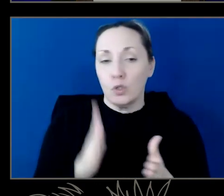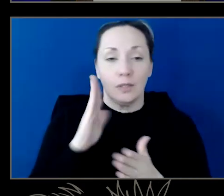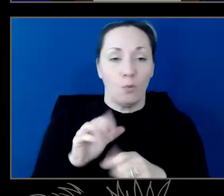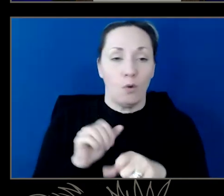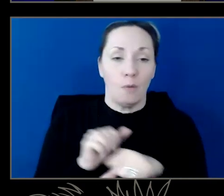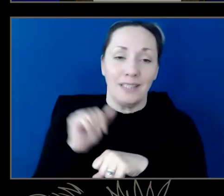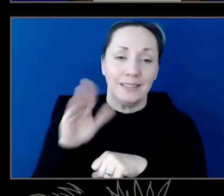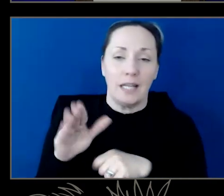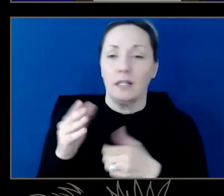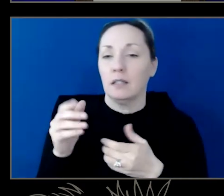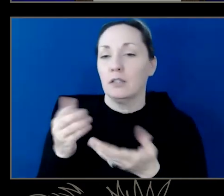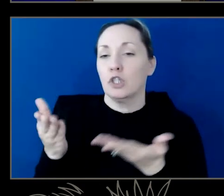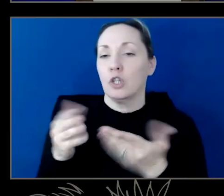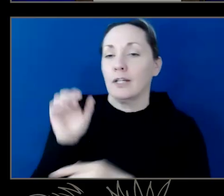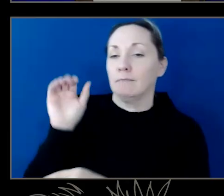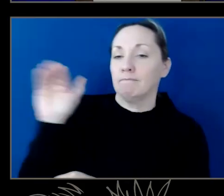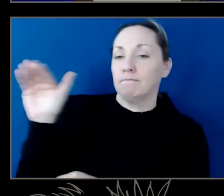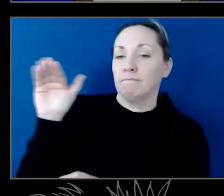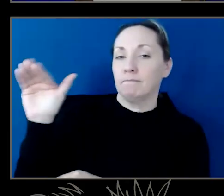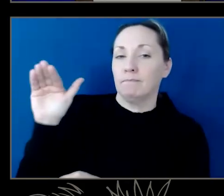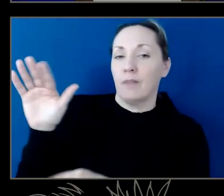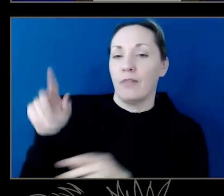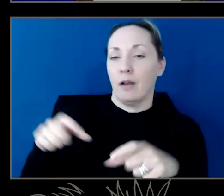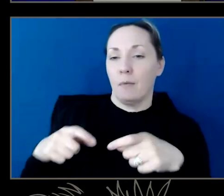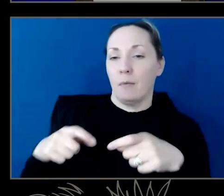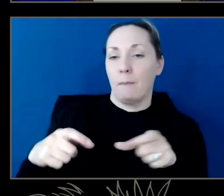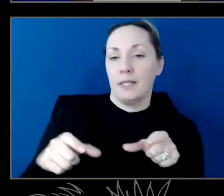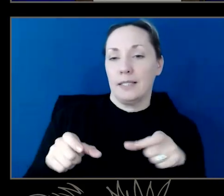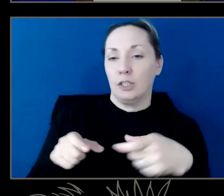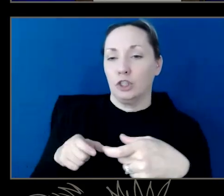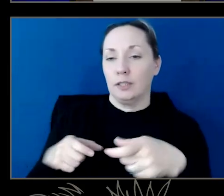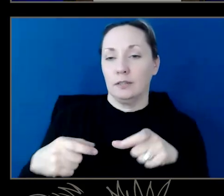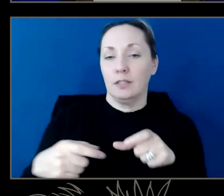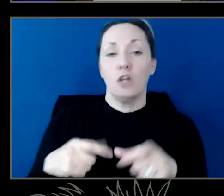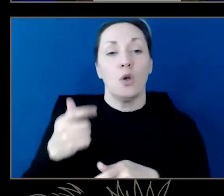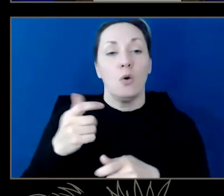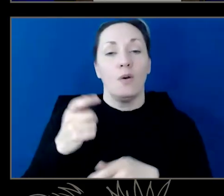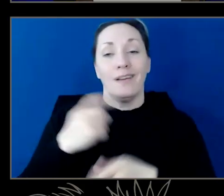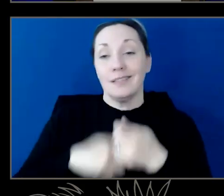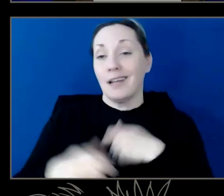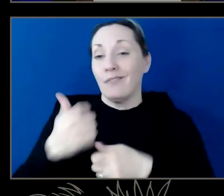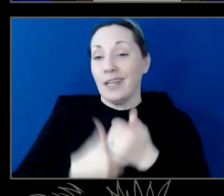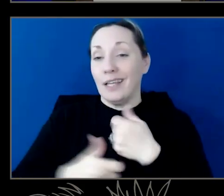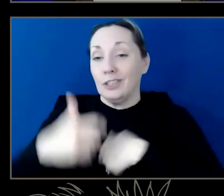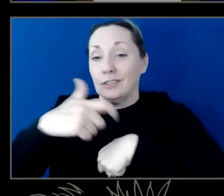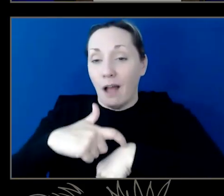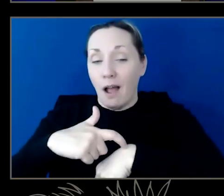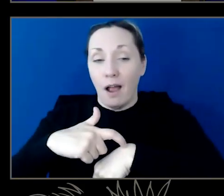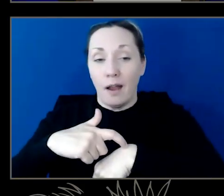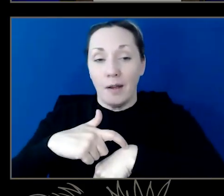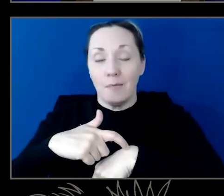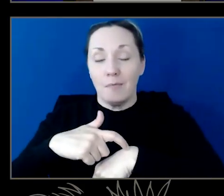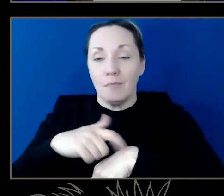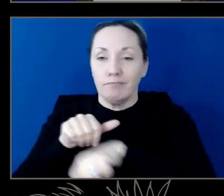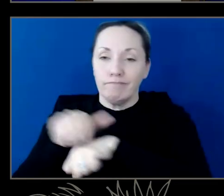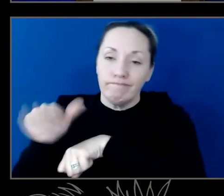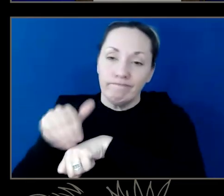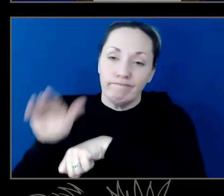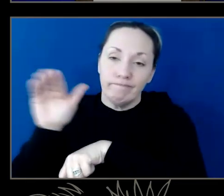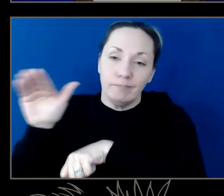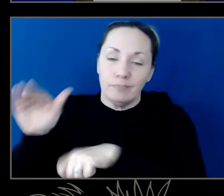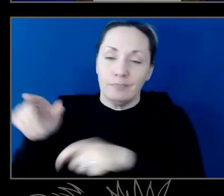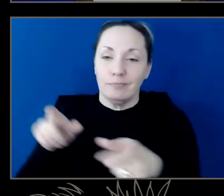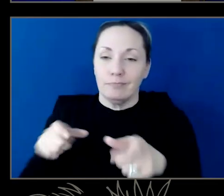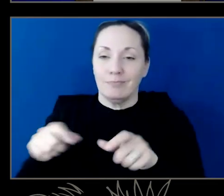sending the server their positions. So instead of each time just resending that position to